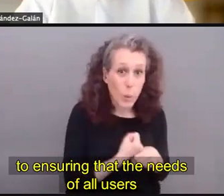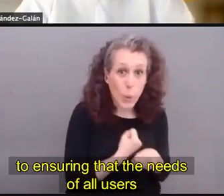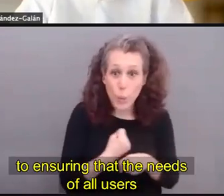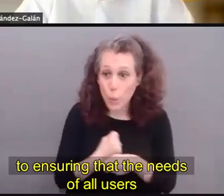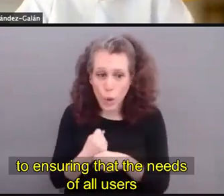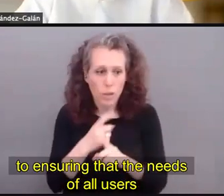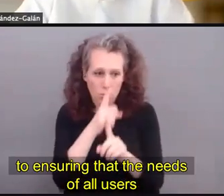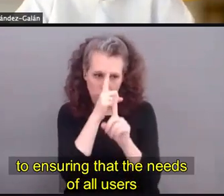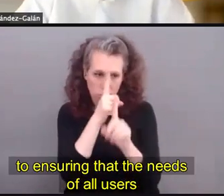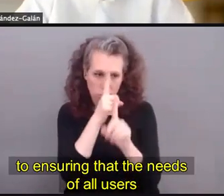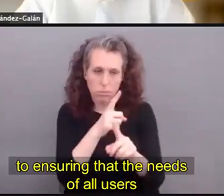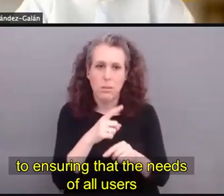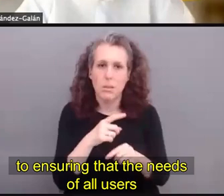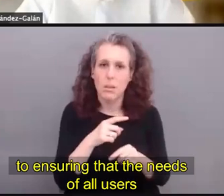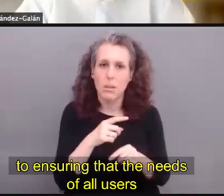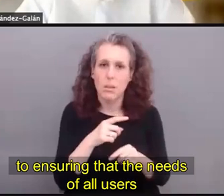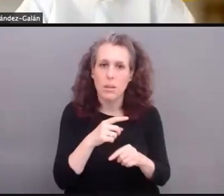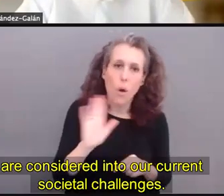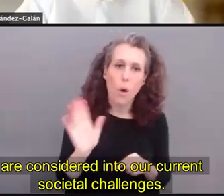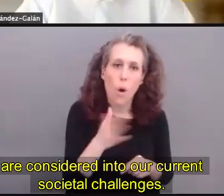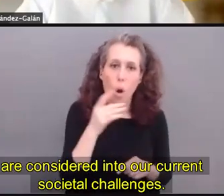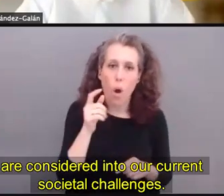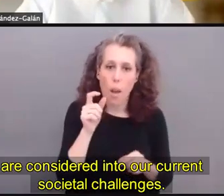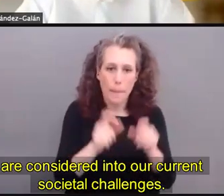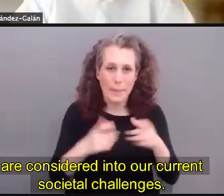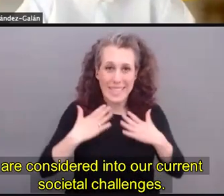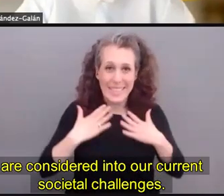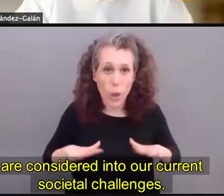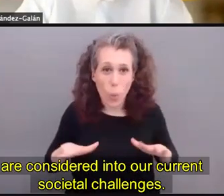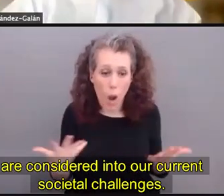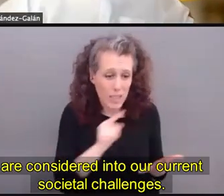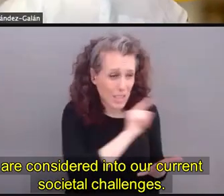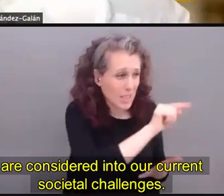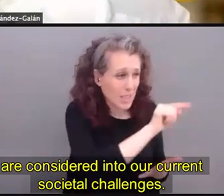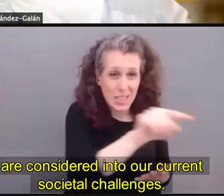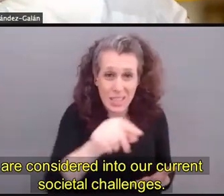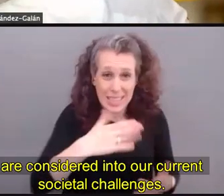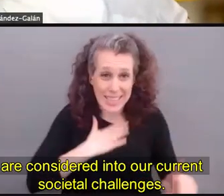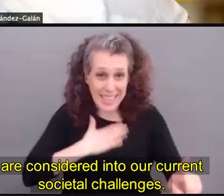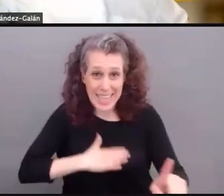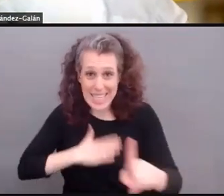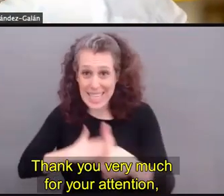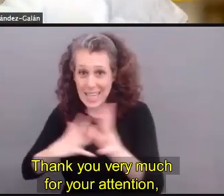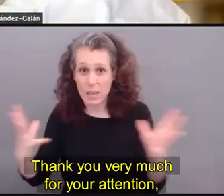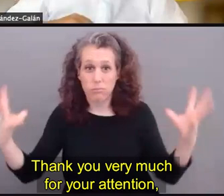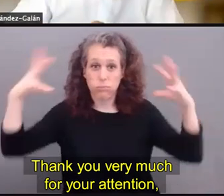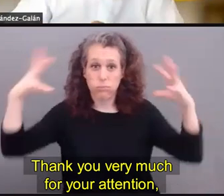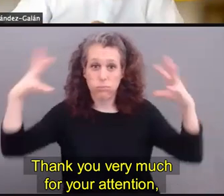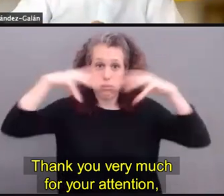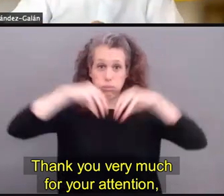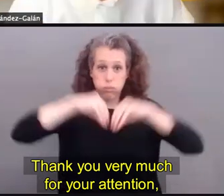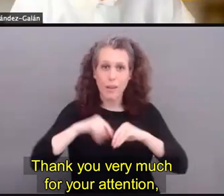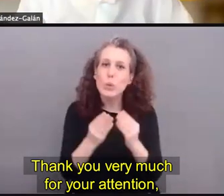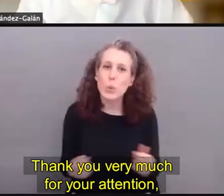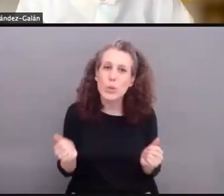of all users are considered into our current societal challenges. I thank you very much for